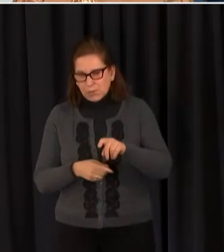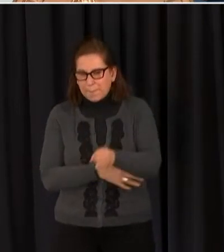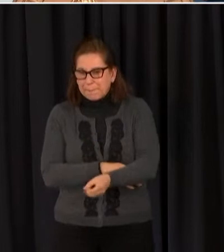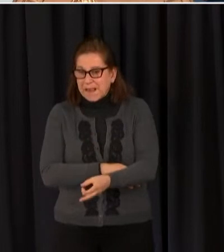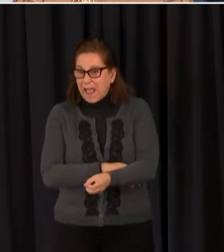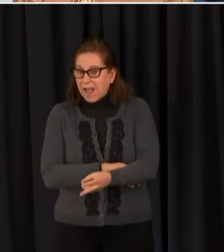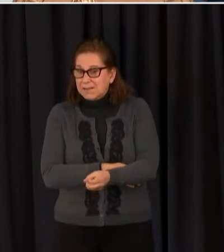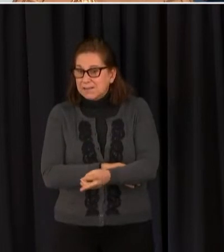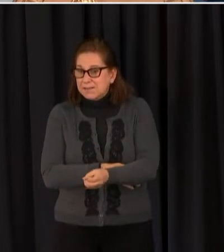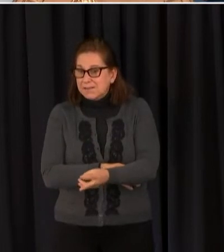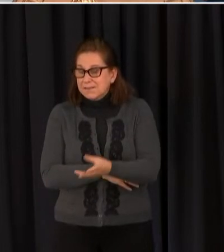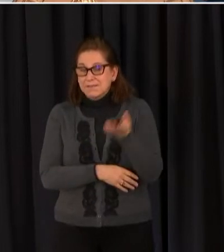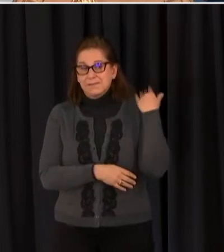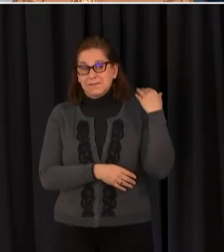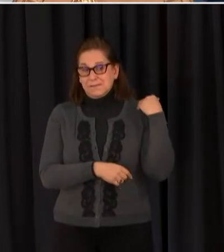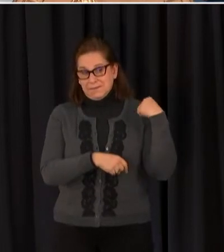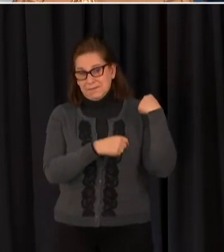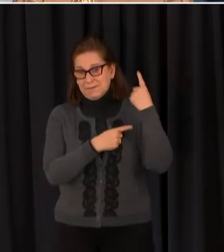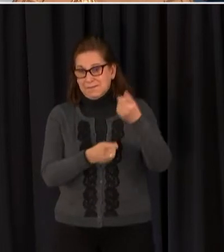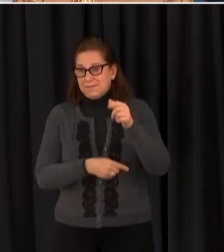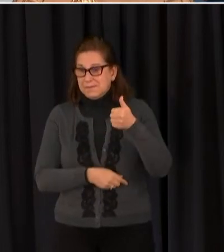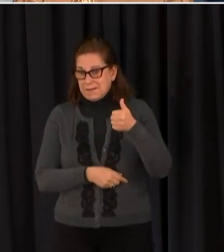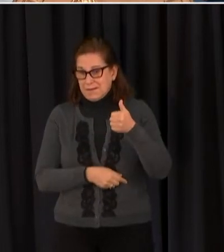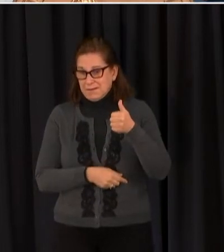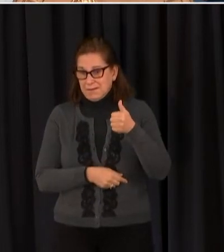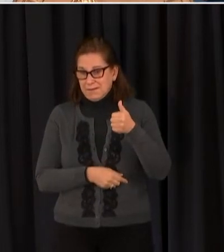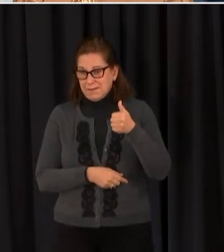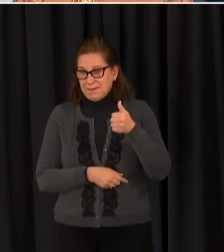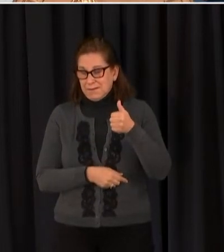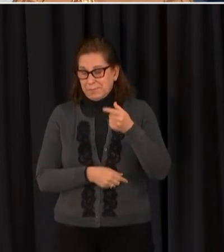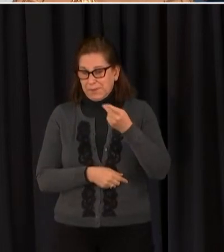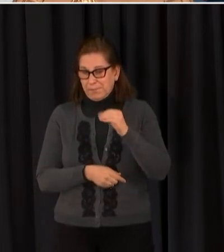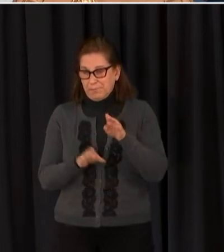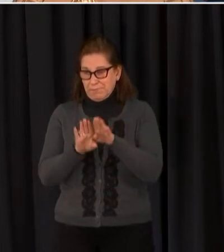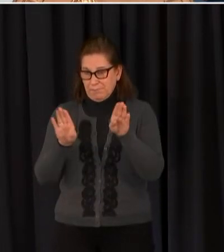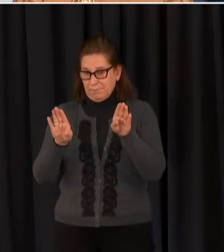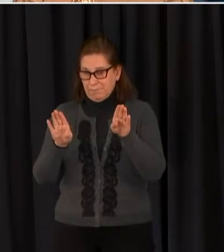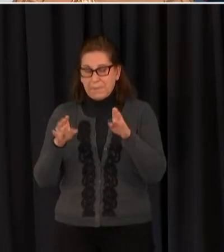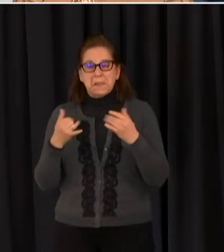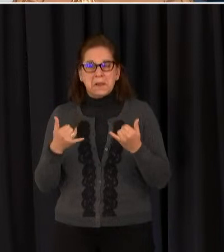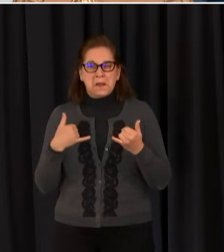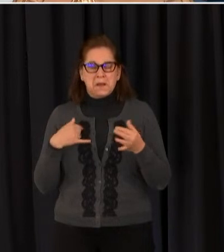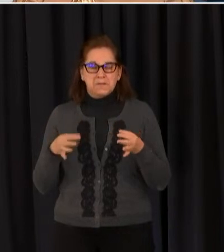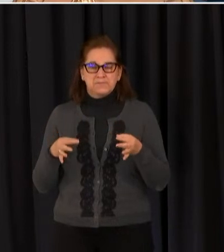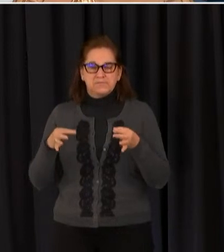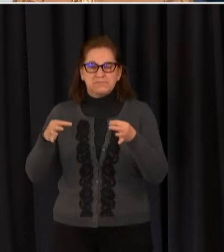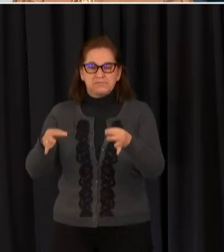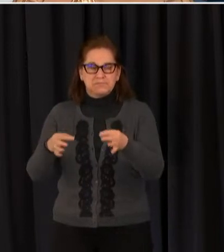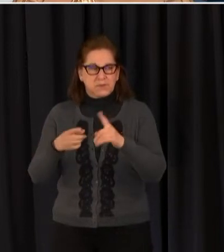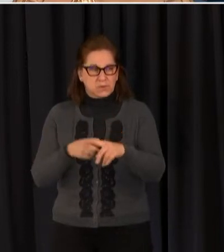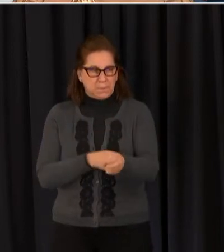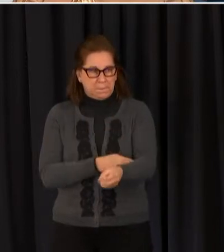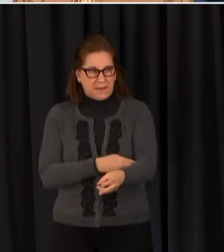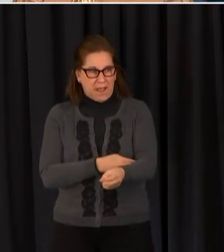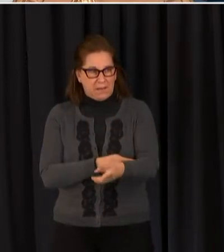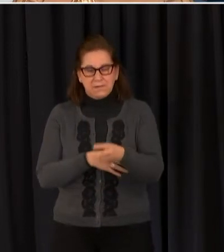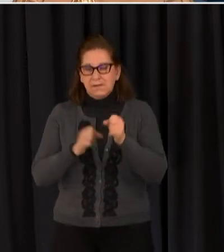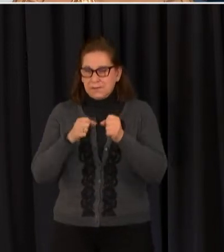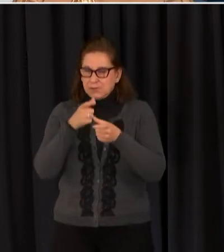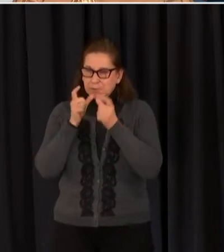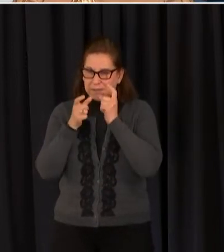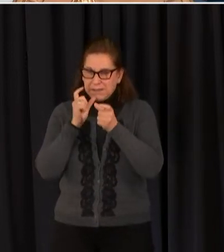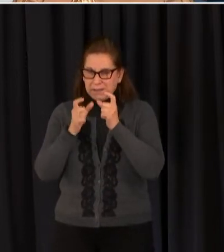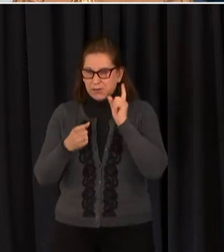end at 10 p.m. And now we may go into midnight. We continue to